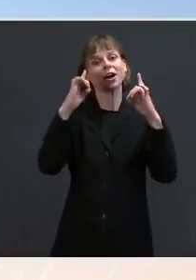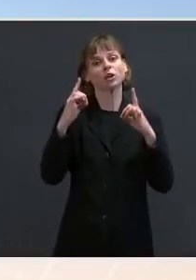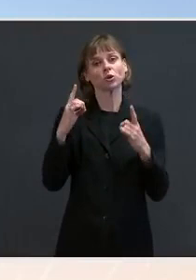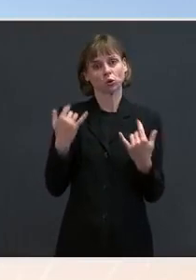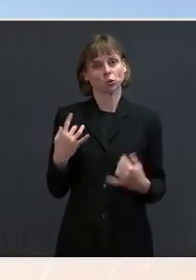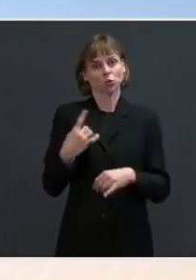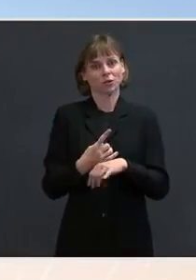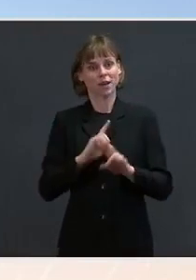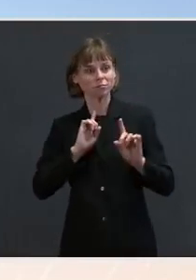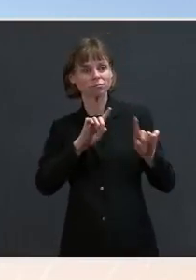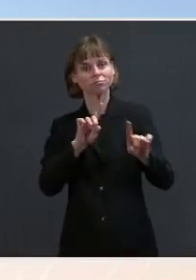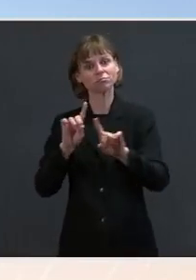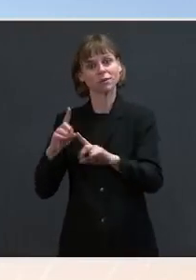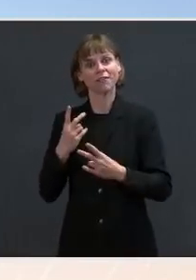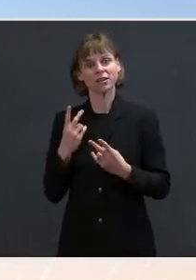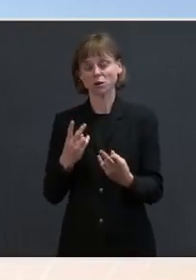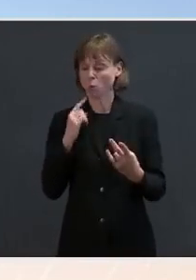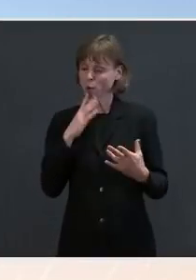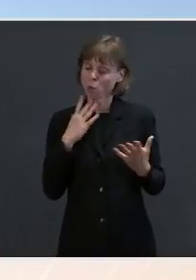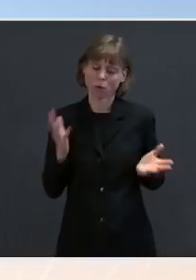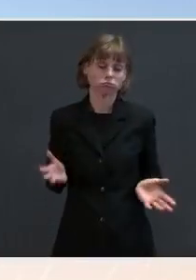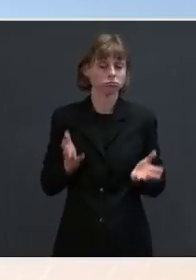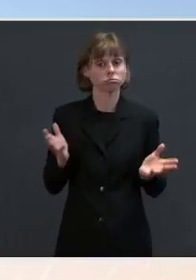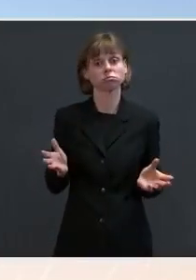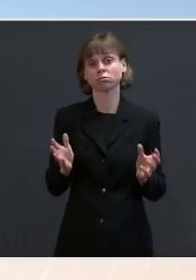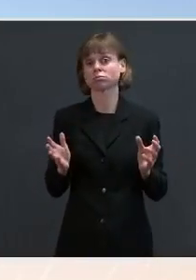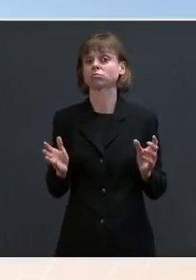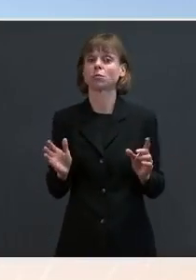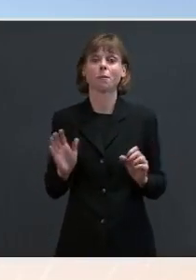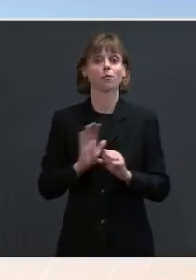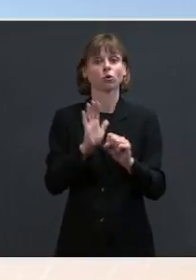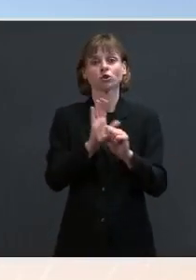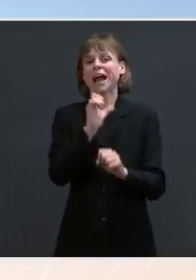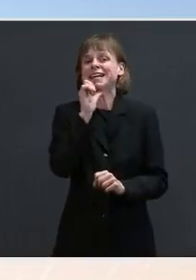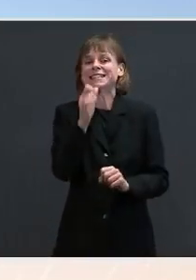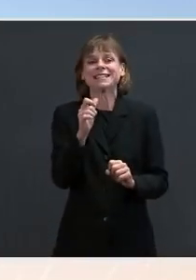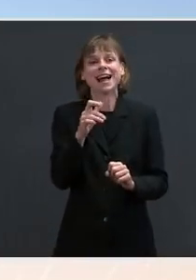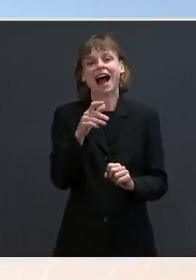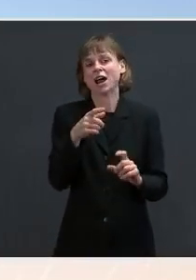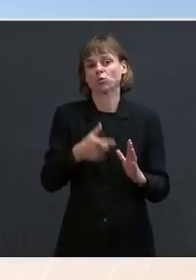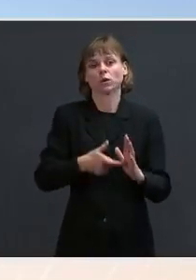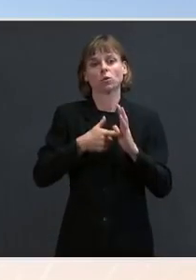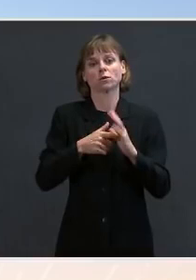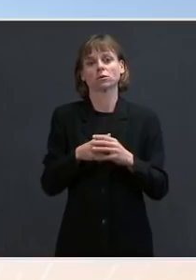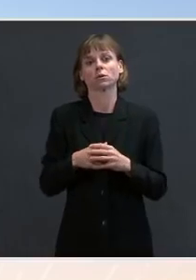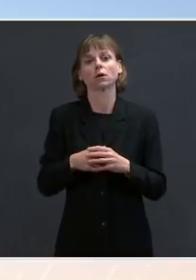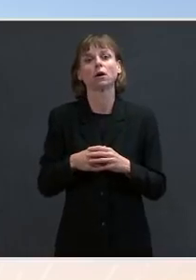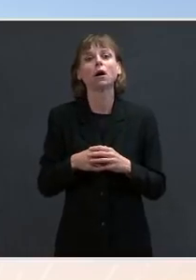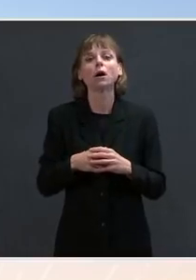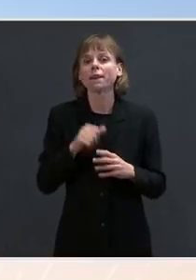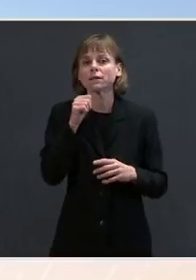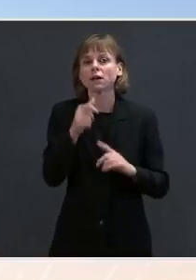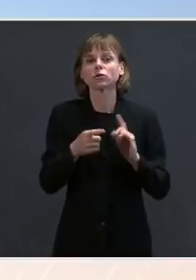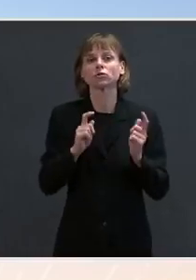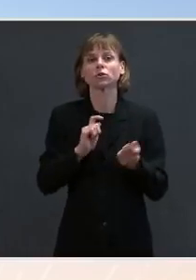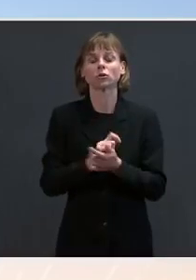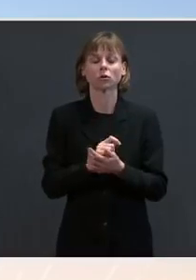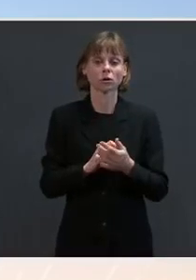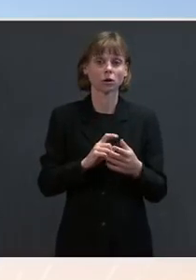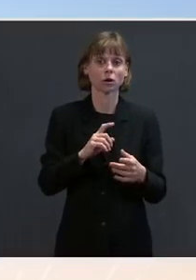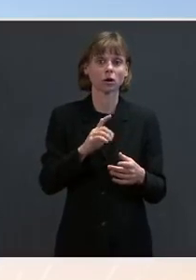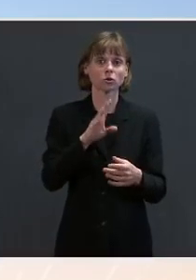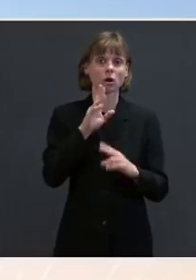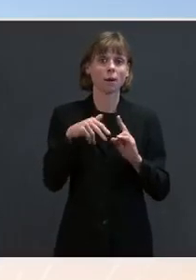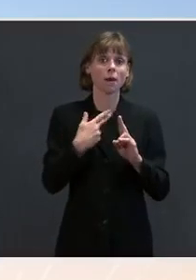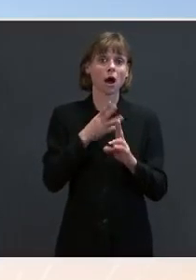We'll continue to work with them and push for them. It's not a prerequisite. Nothing has changed on that front. I'd like to ask about Director Ray, but if I can just follow up there. Sure.